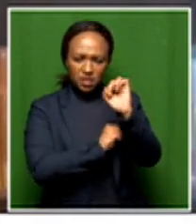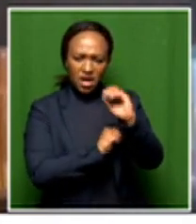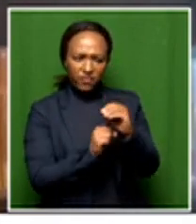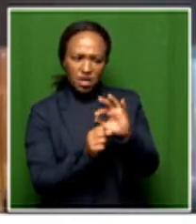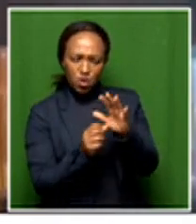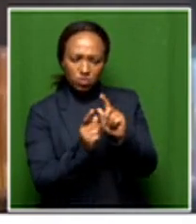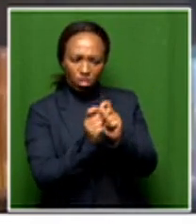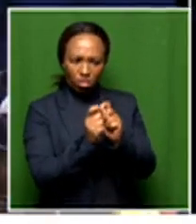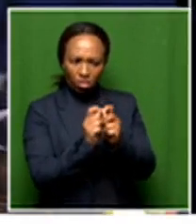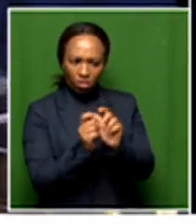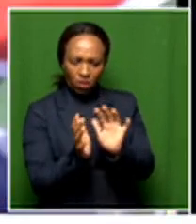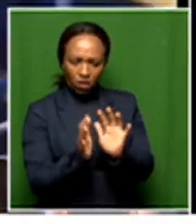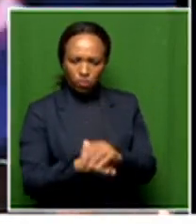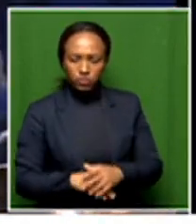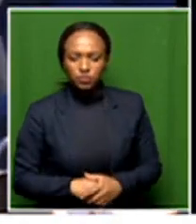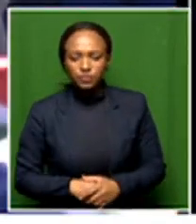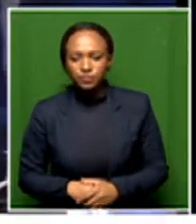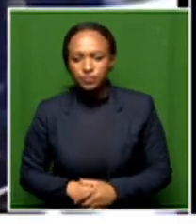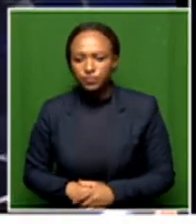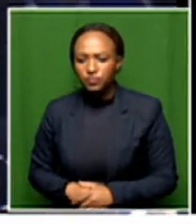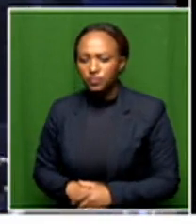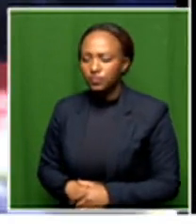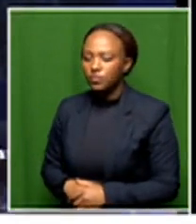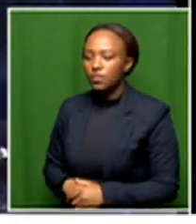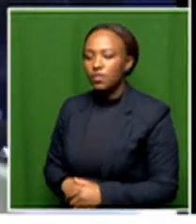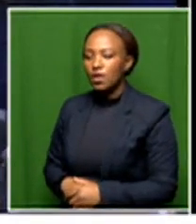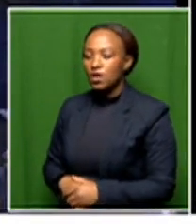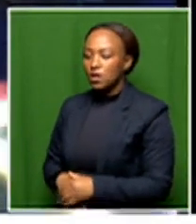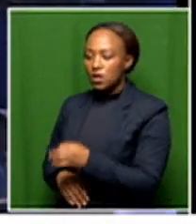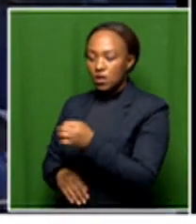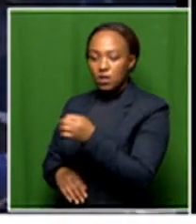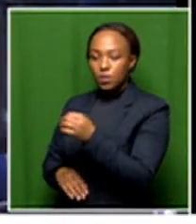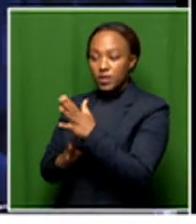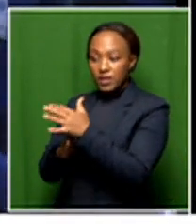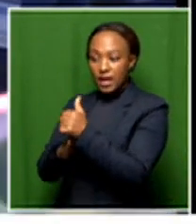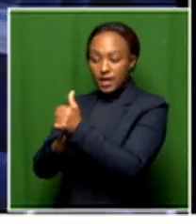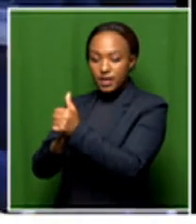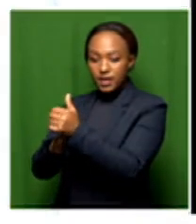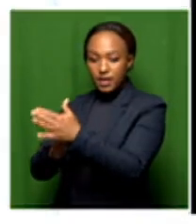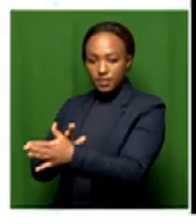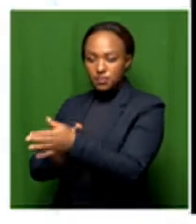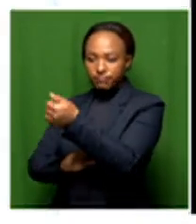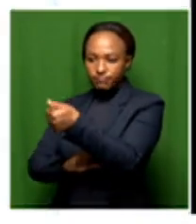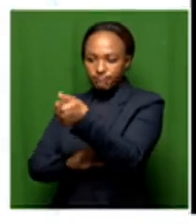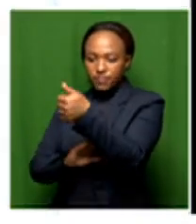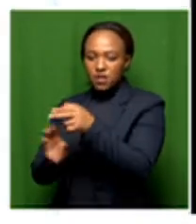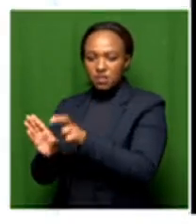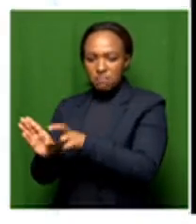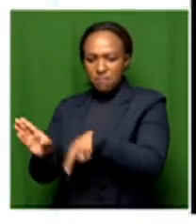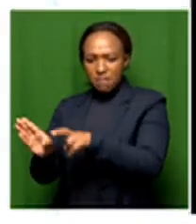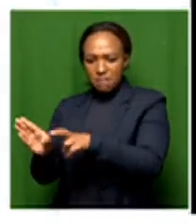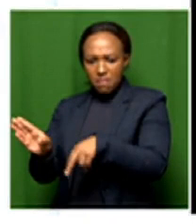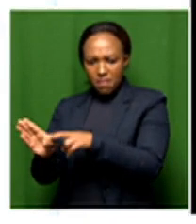it. And then, of course, for those leaders who have now subsequently left the